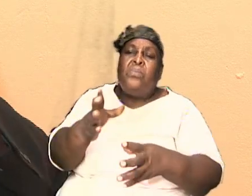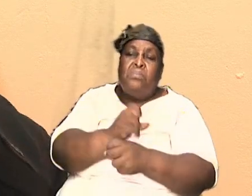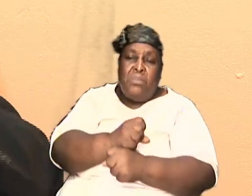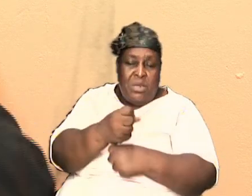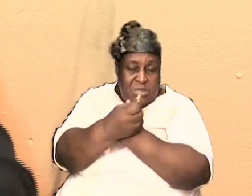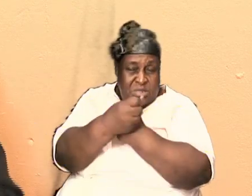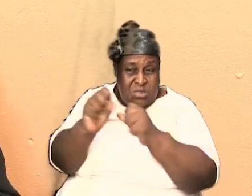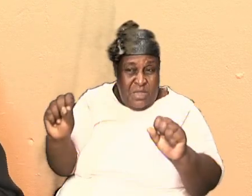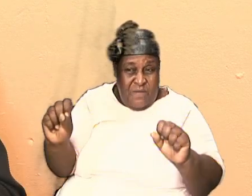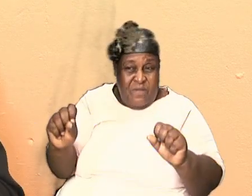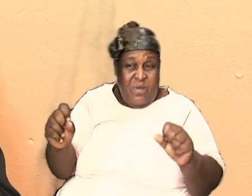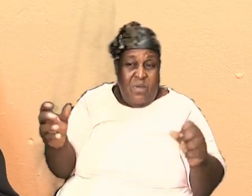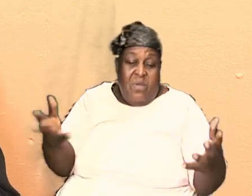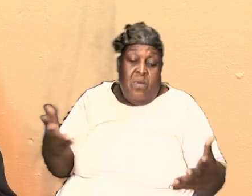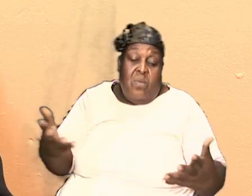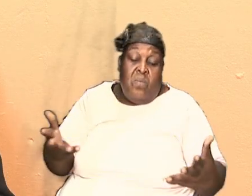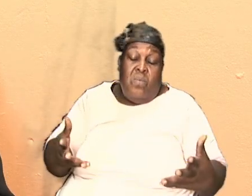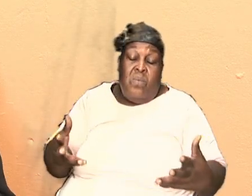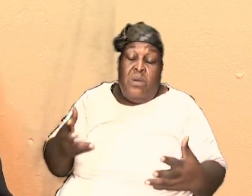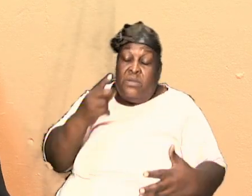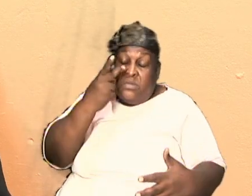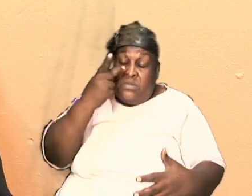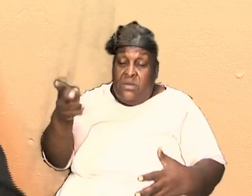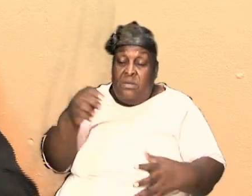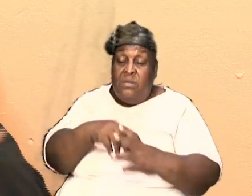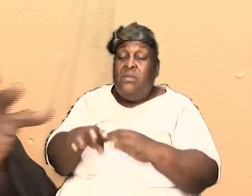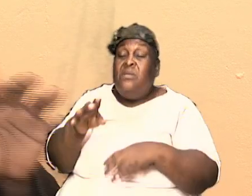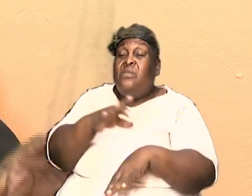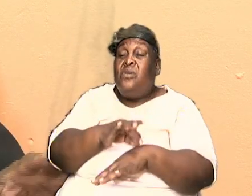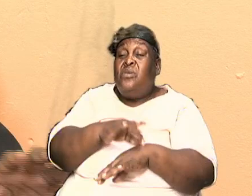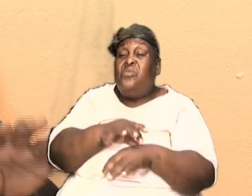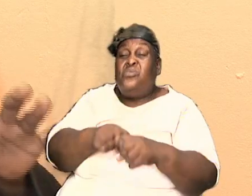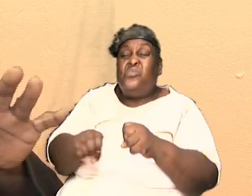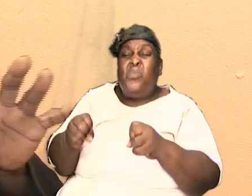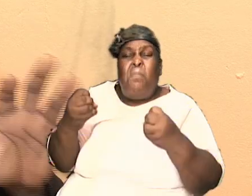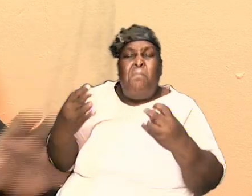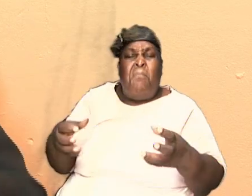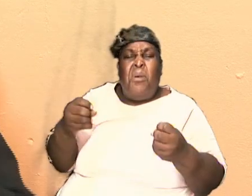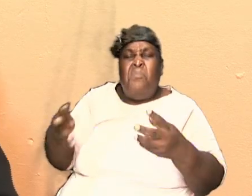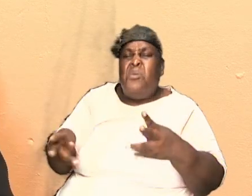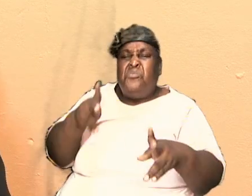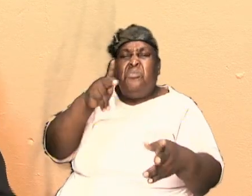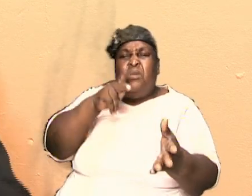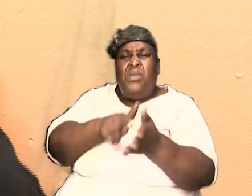here, because what we see in the earth right now, with so much sin and so much